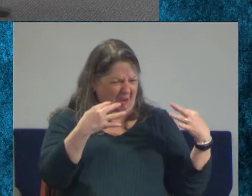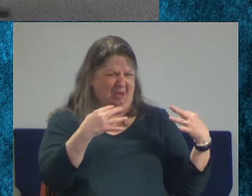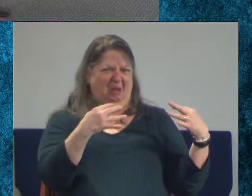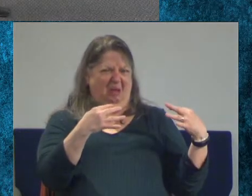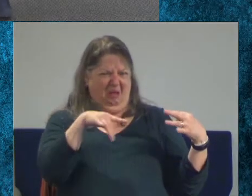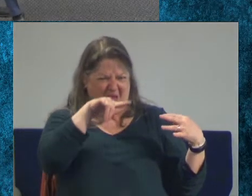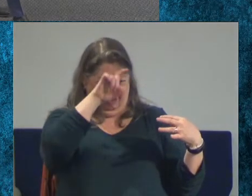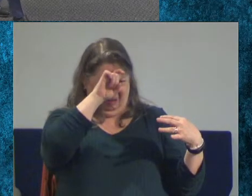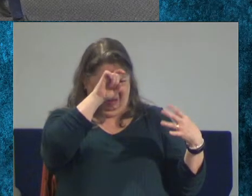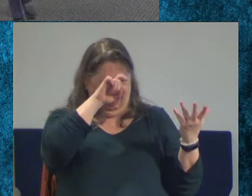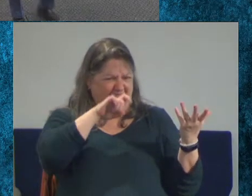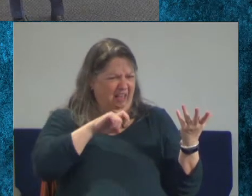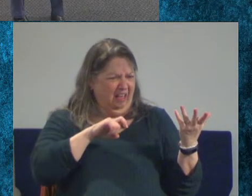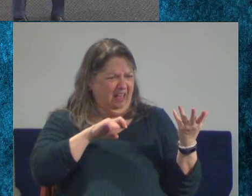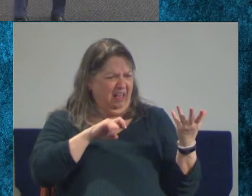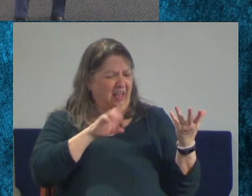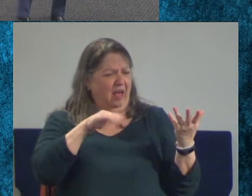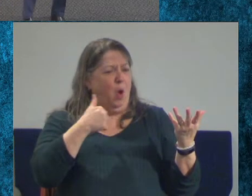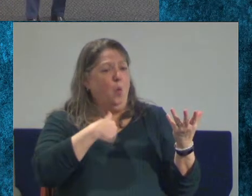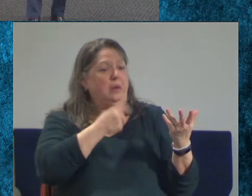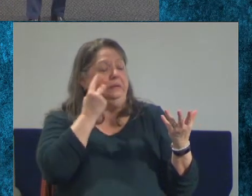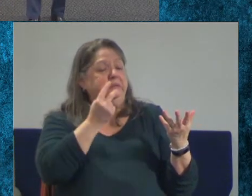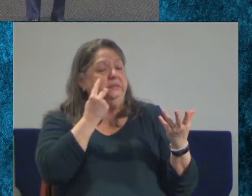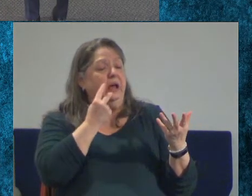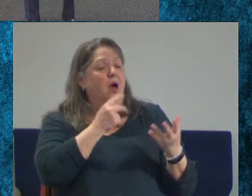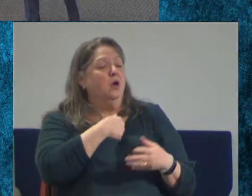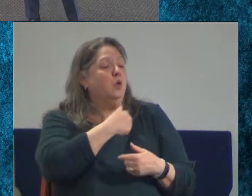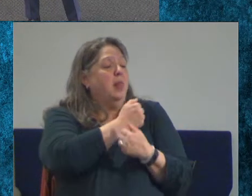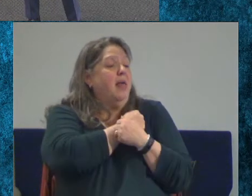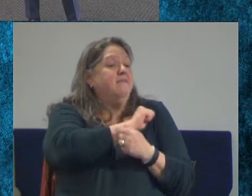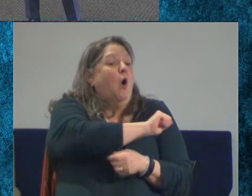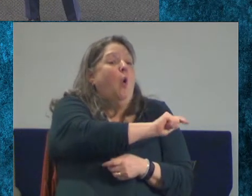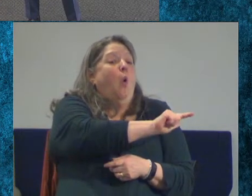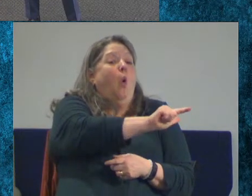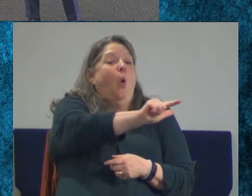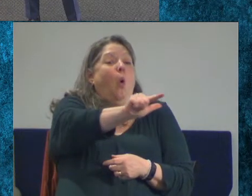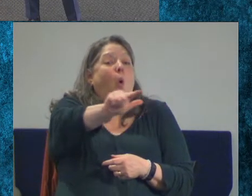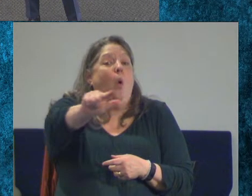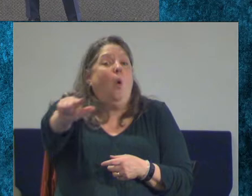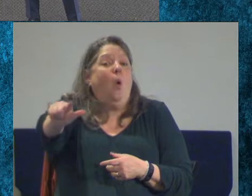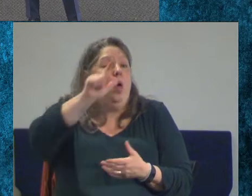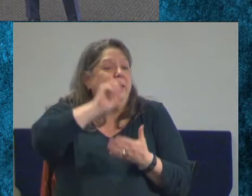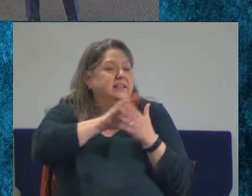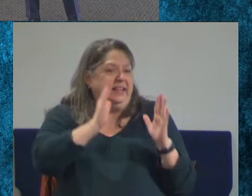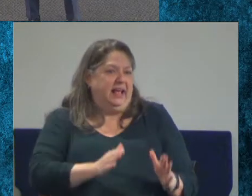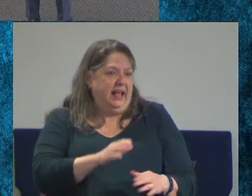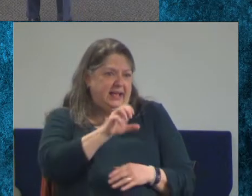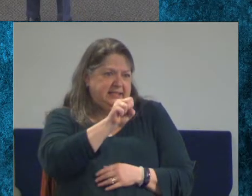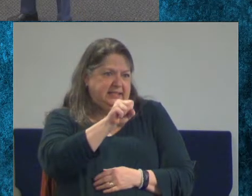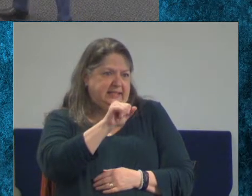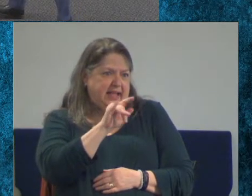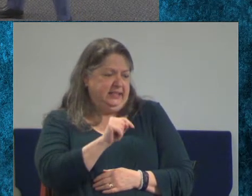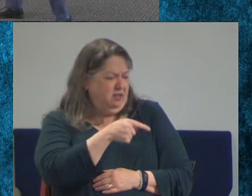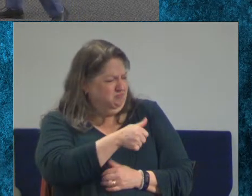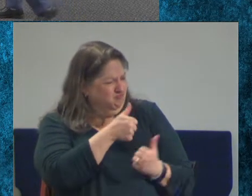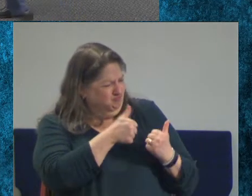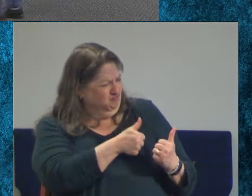job. By the way, there's that word all again. You're loving all the saints, you're doing a good job. He says,